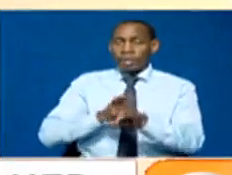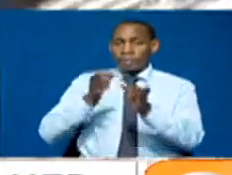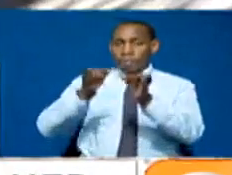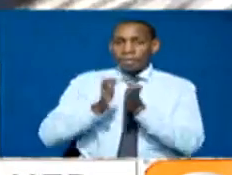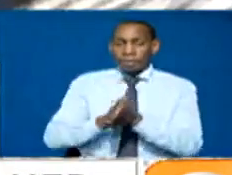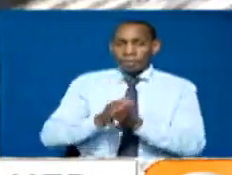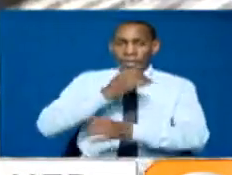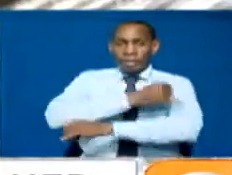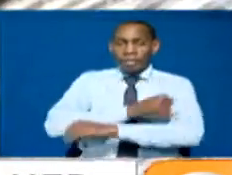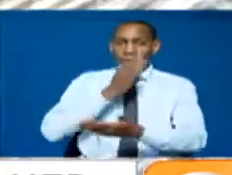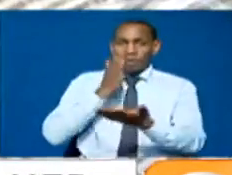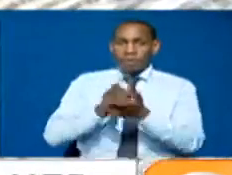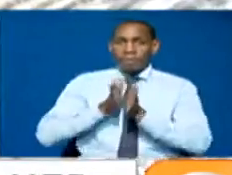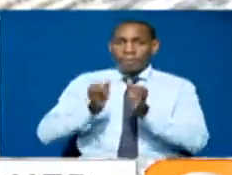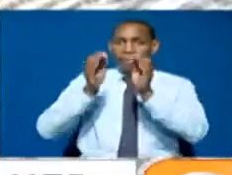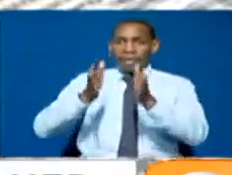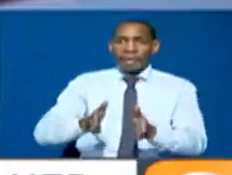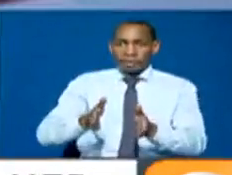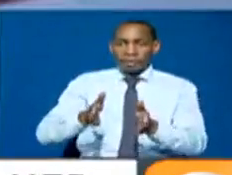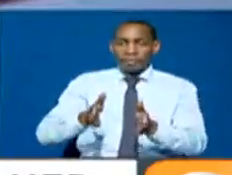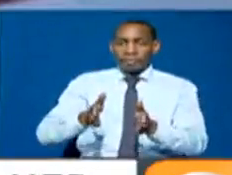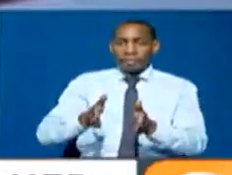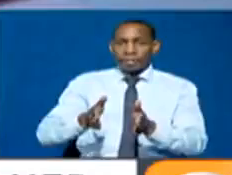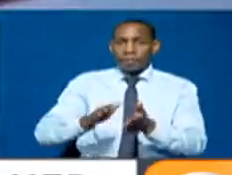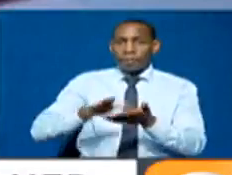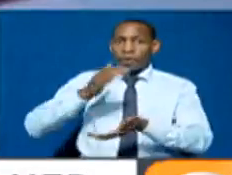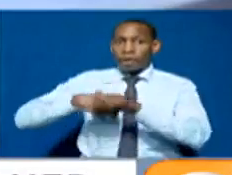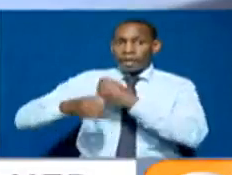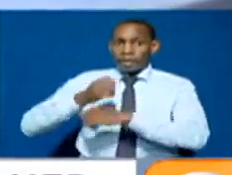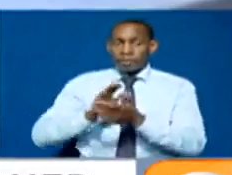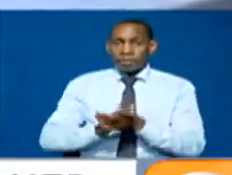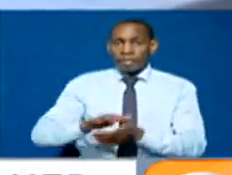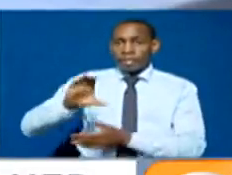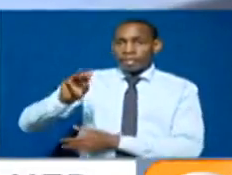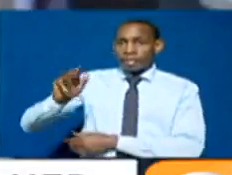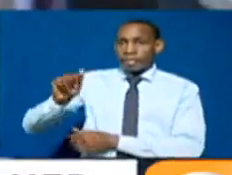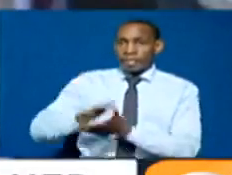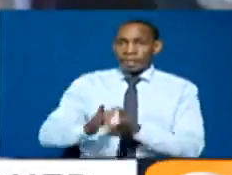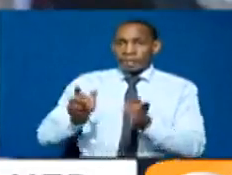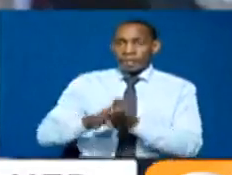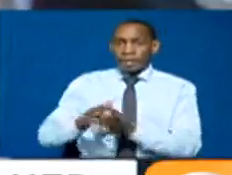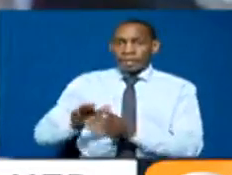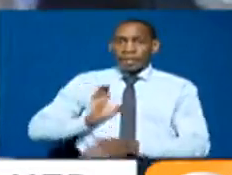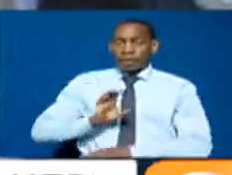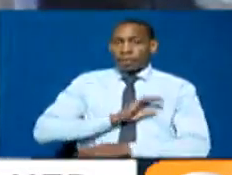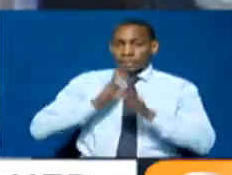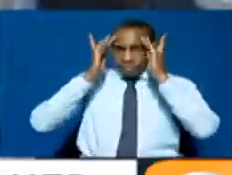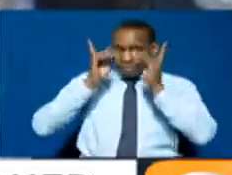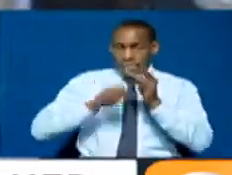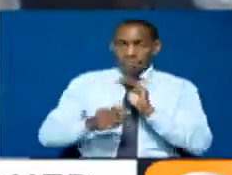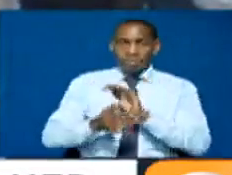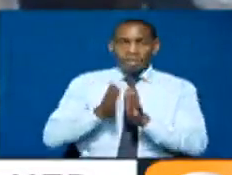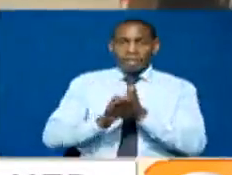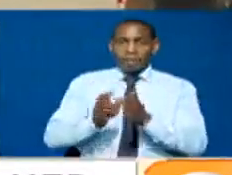the Institute of Certified Public Accountants, ISPAC, for further action. The CMA ad hoc committee determined that there was lack of